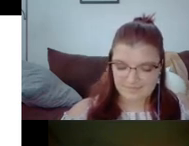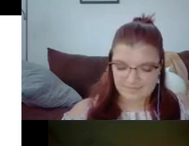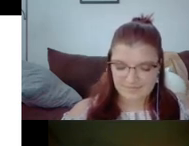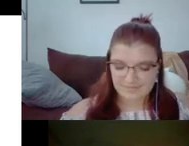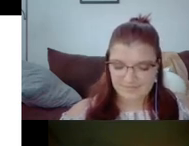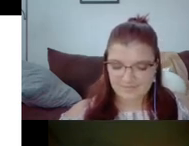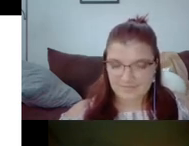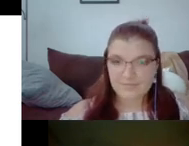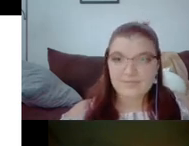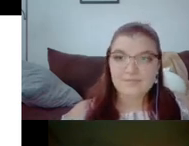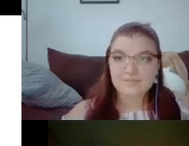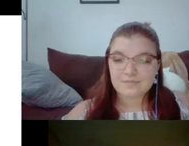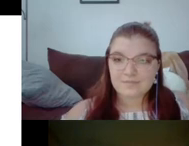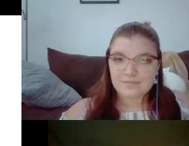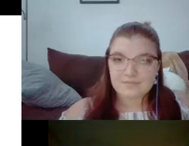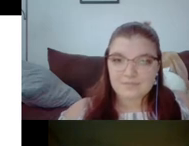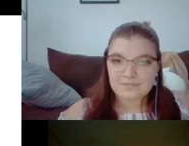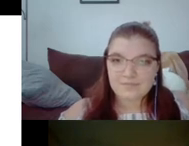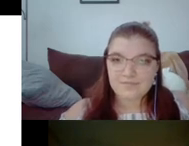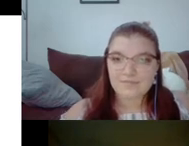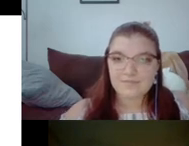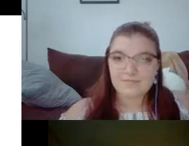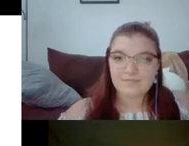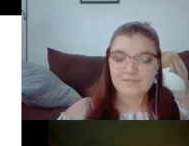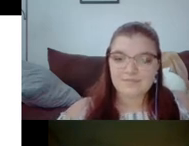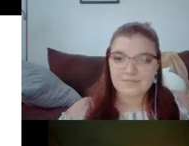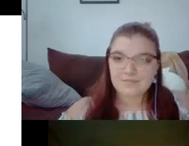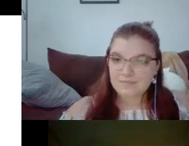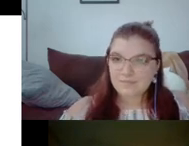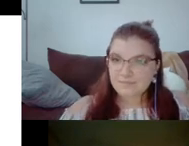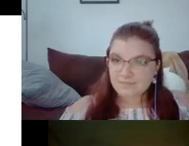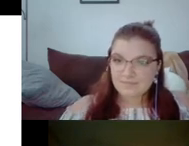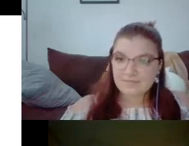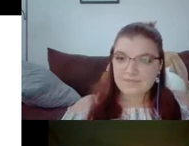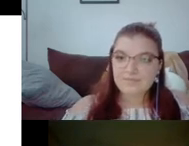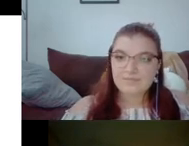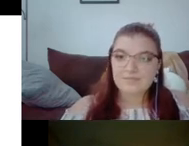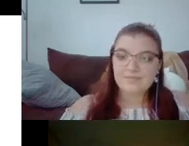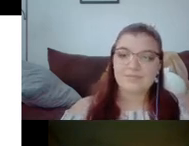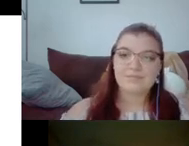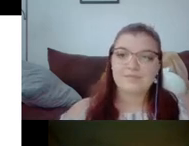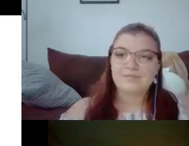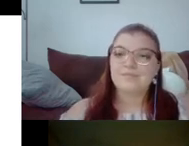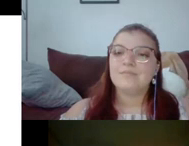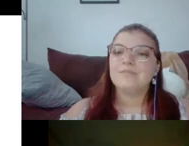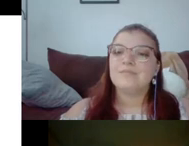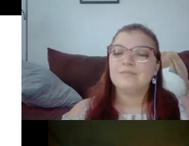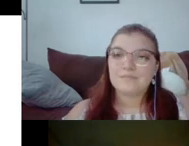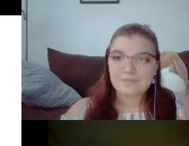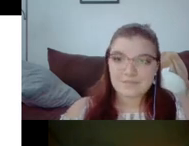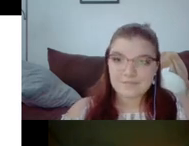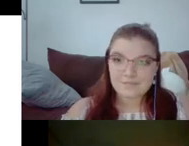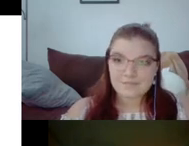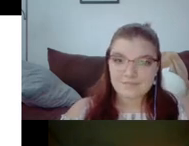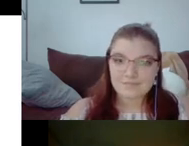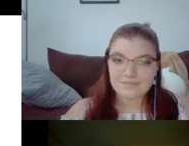a large chapel, 32 rooms for students, 14 of which, two each,